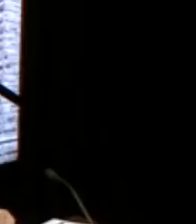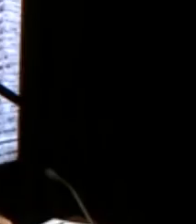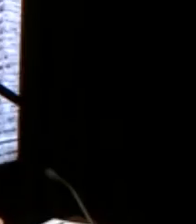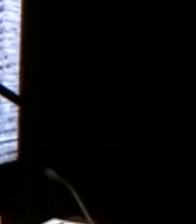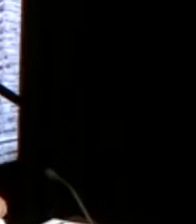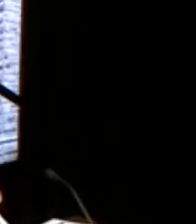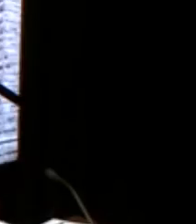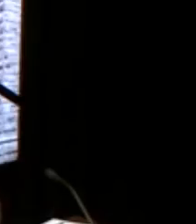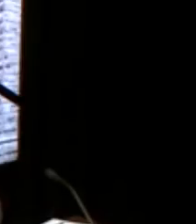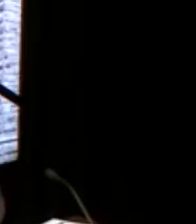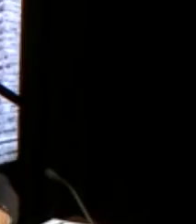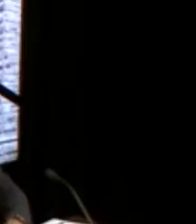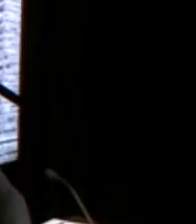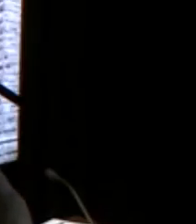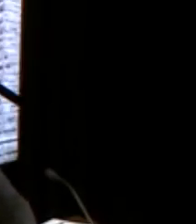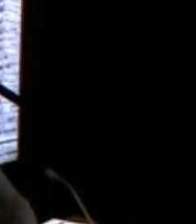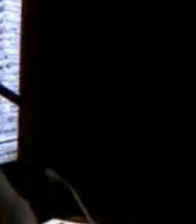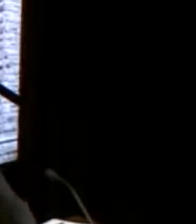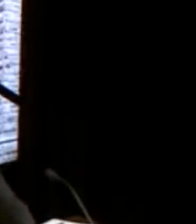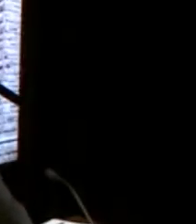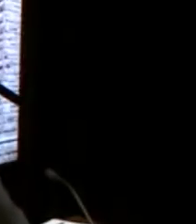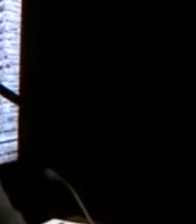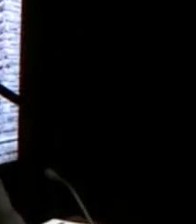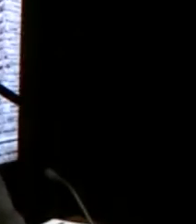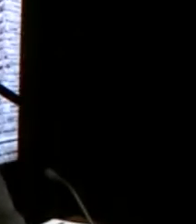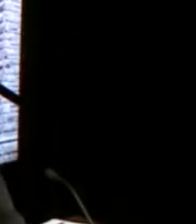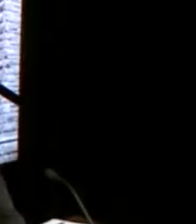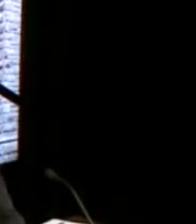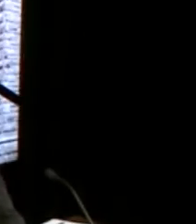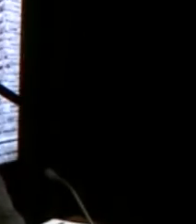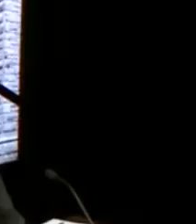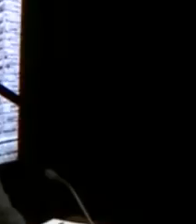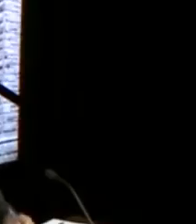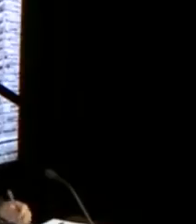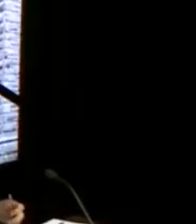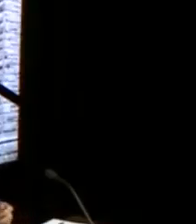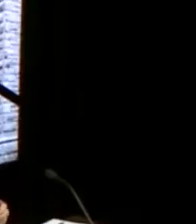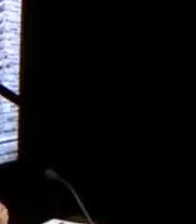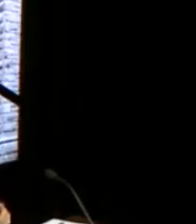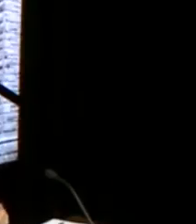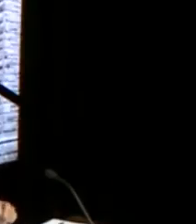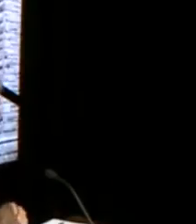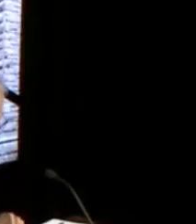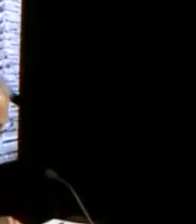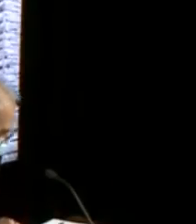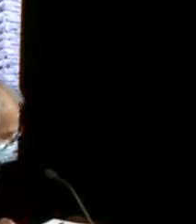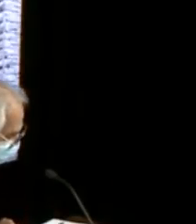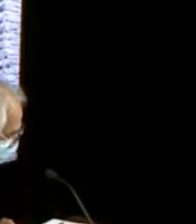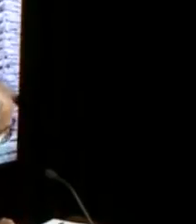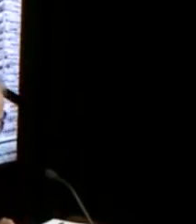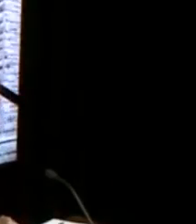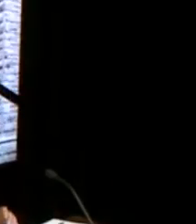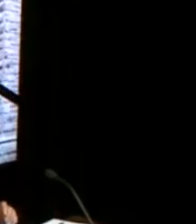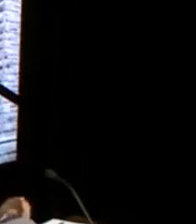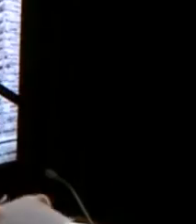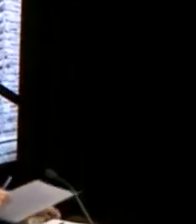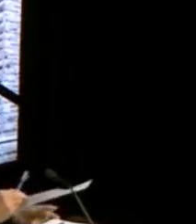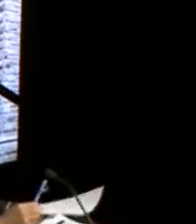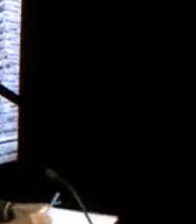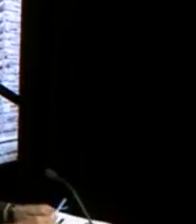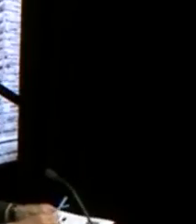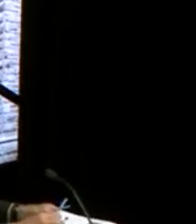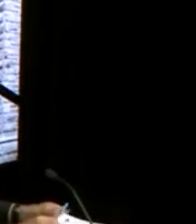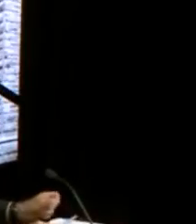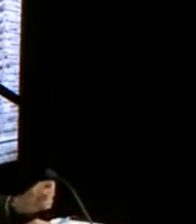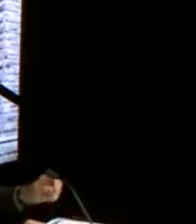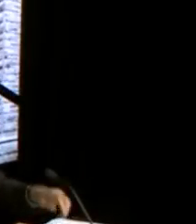everyone. Thanks for joining. We're going to get started now. Just a reminder, we have approximately 30 minutes and one question, one follow-up. Today we